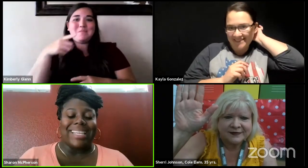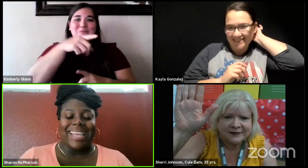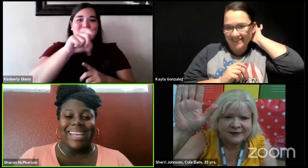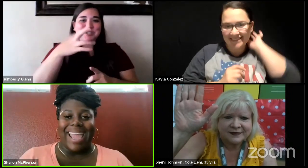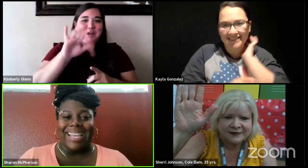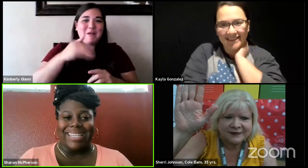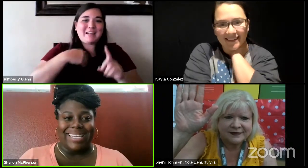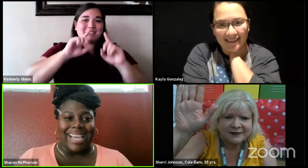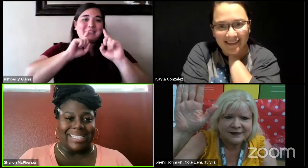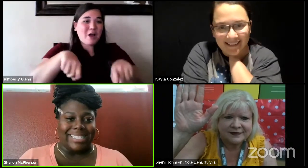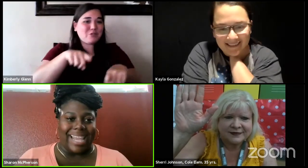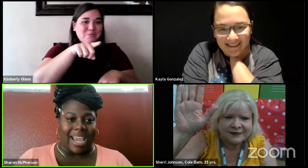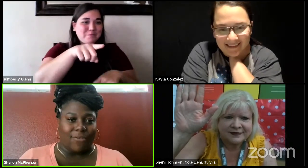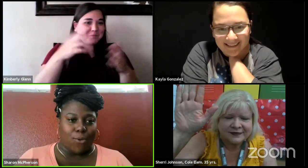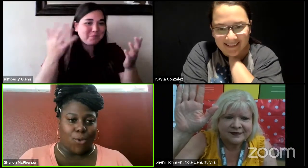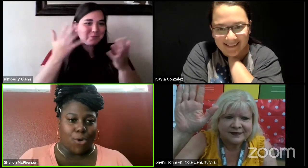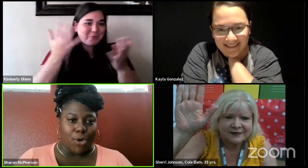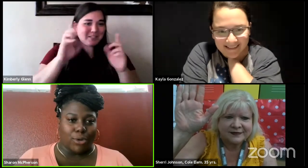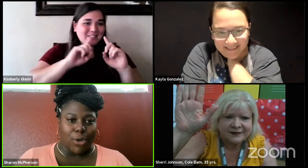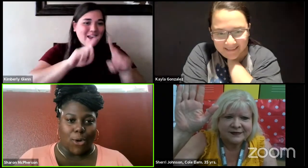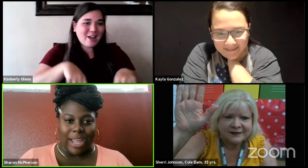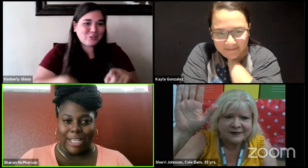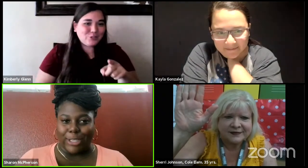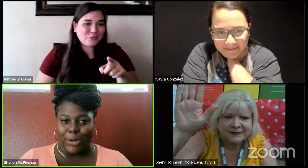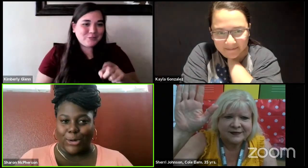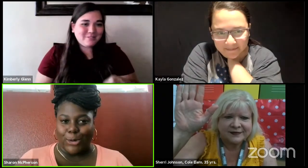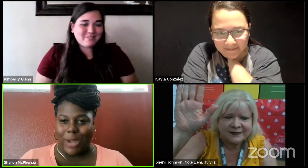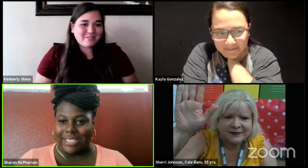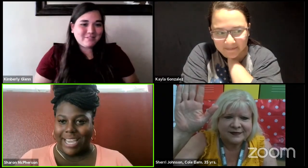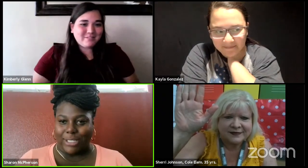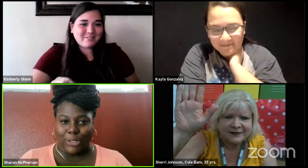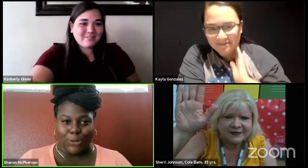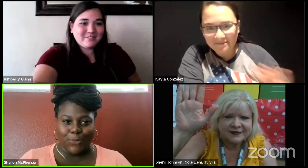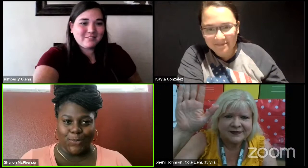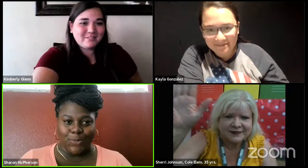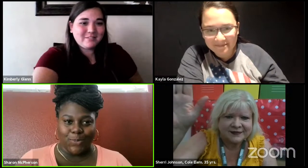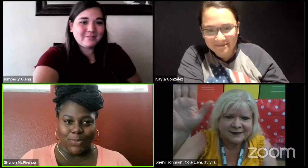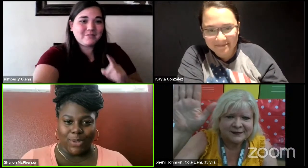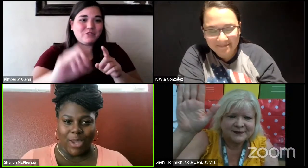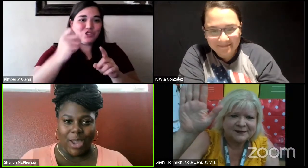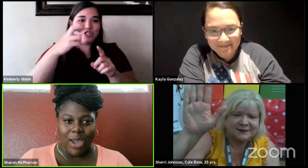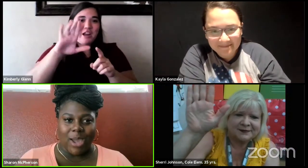What does NAD stand for? Okay, so who has the answer?